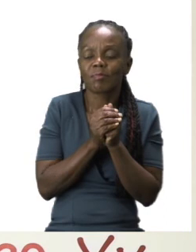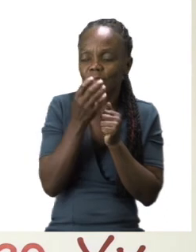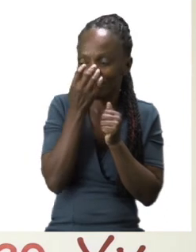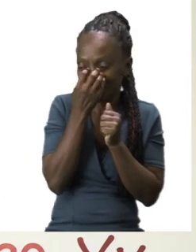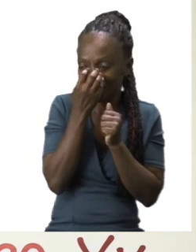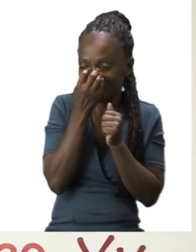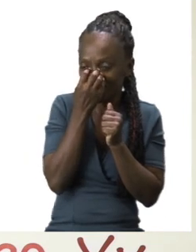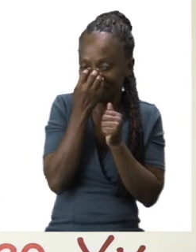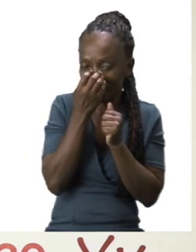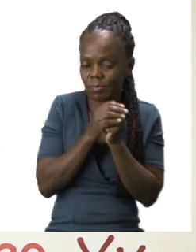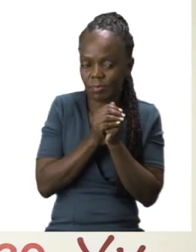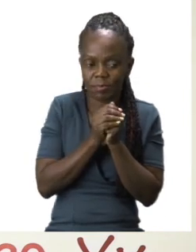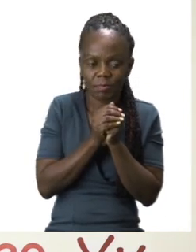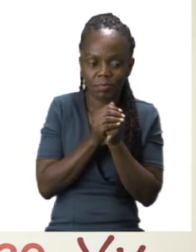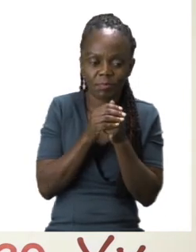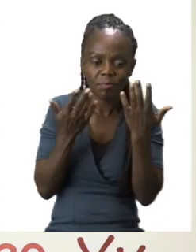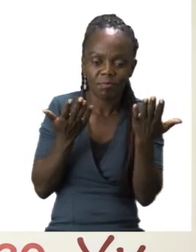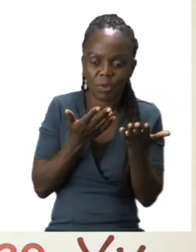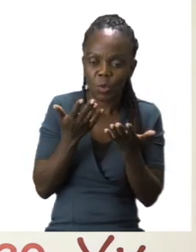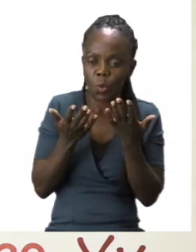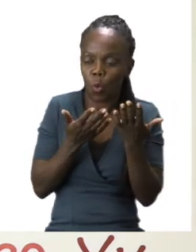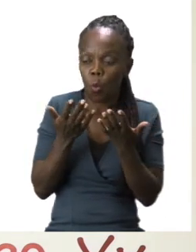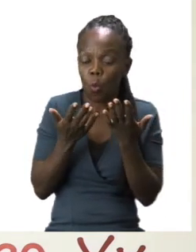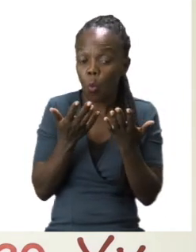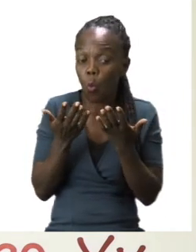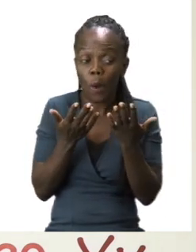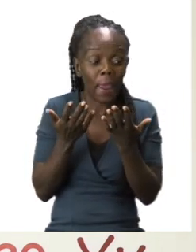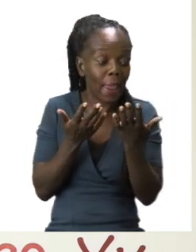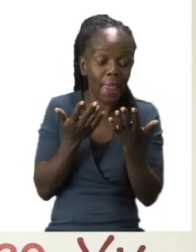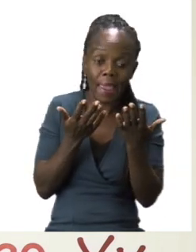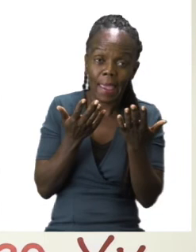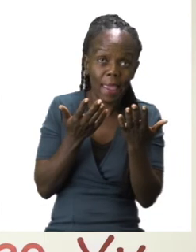out somewhere. He must be around.